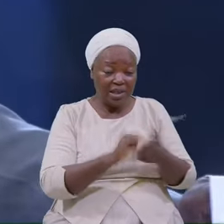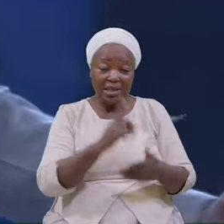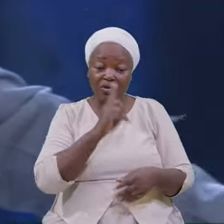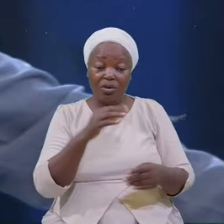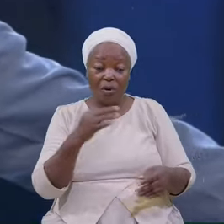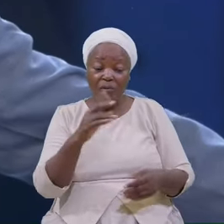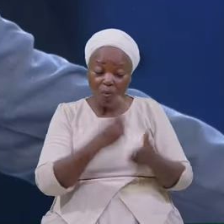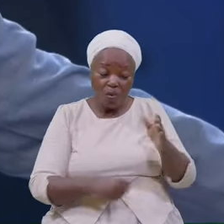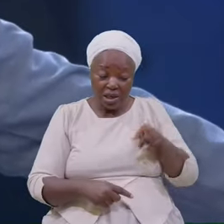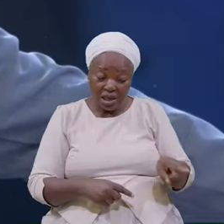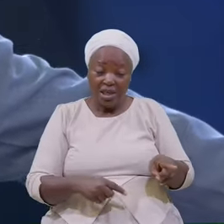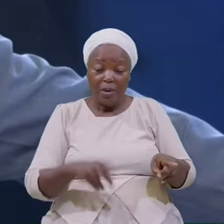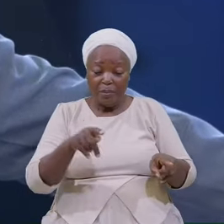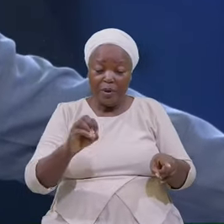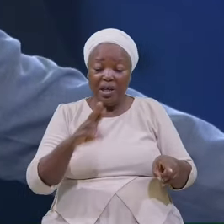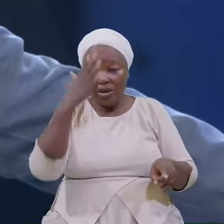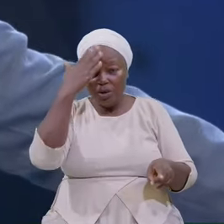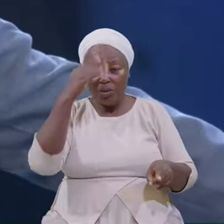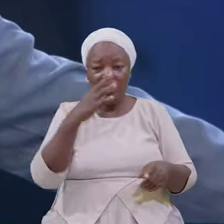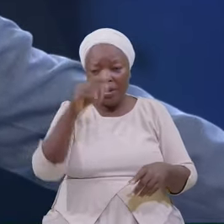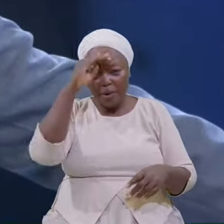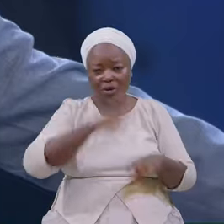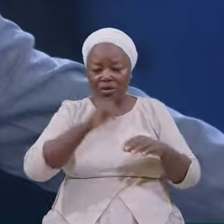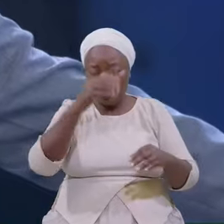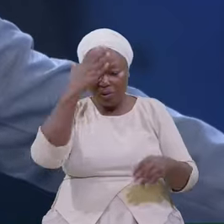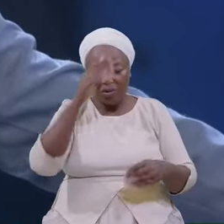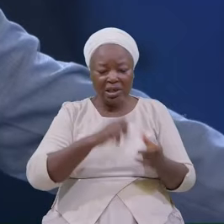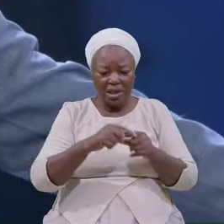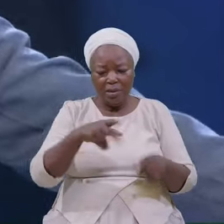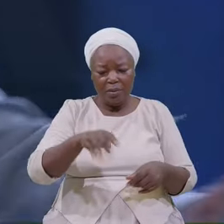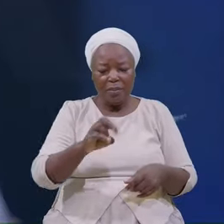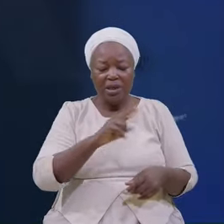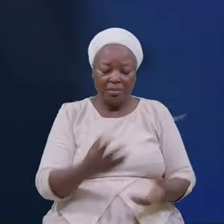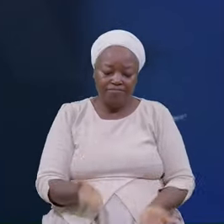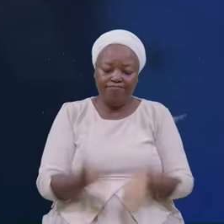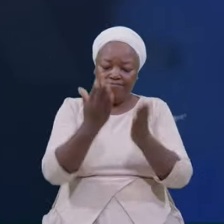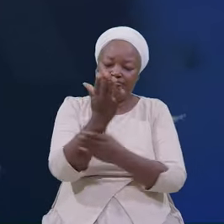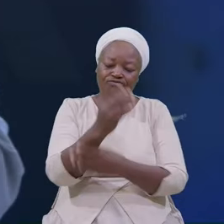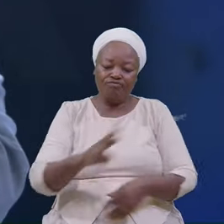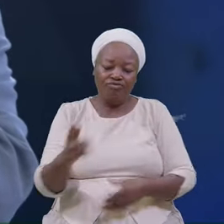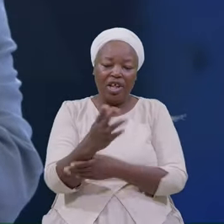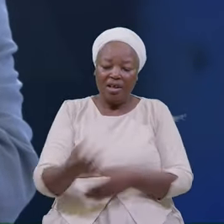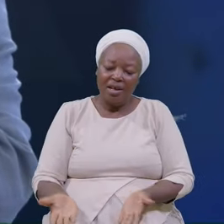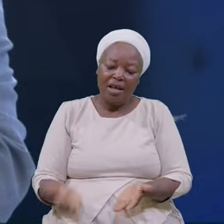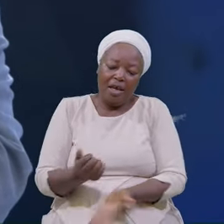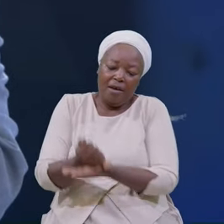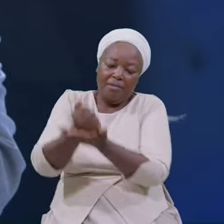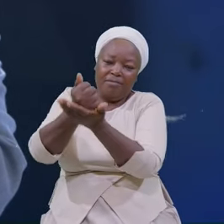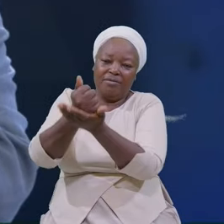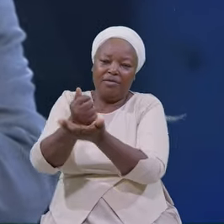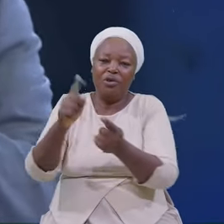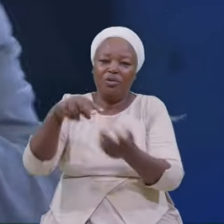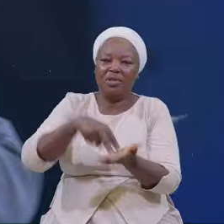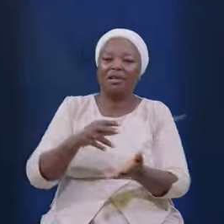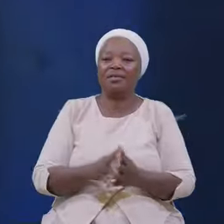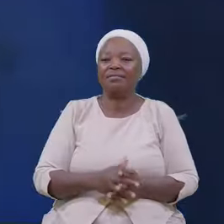what the man did not know, he took him by the right hand and lifted him up. Et pour l'assurer de ce que l'homme là ne savait pas, il a